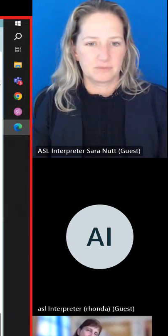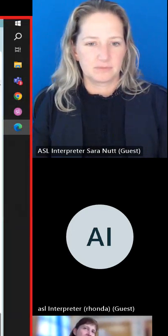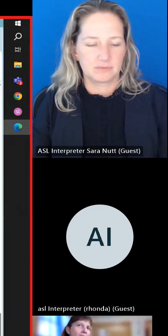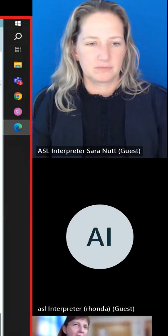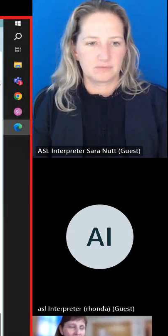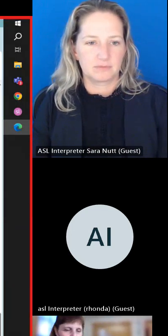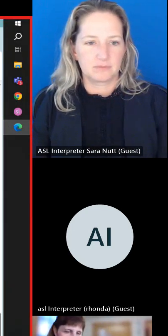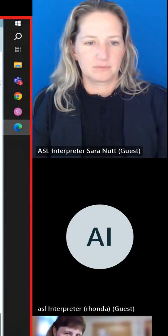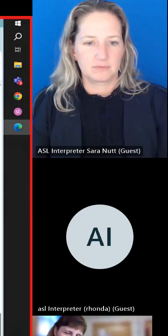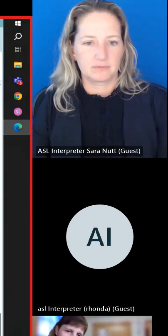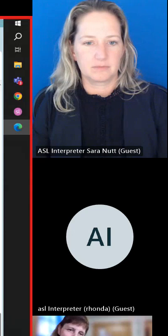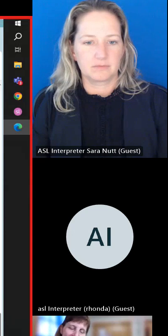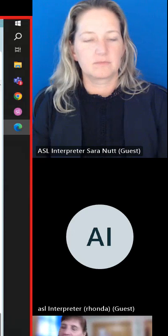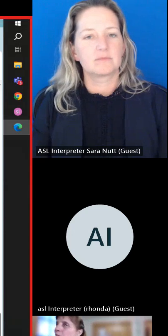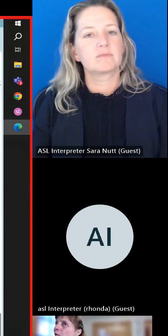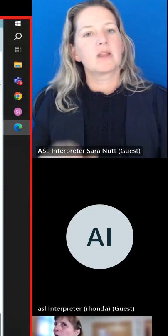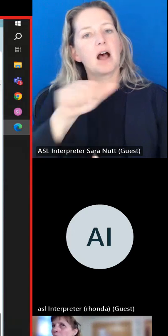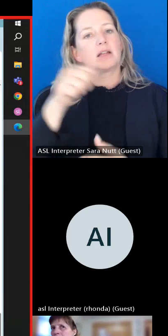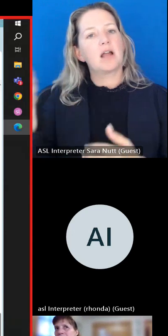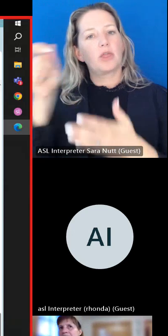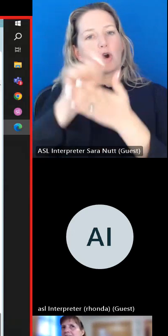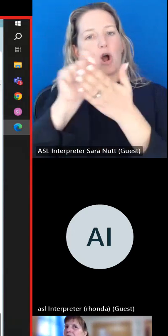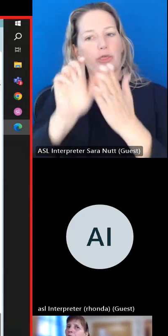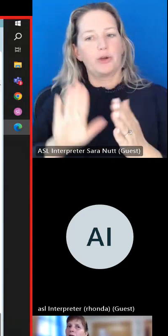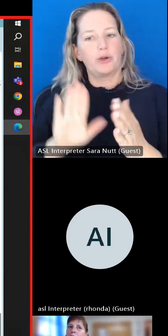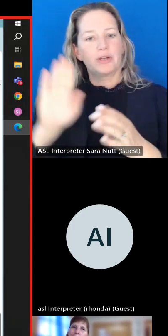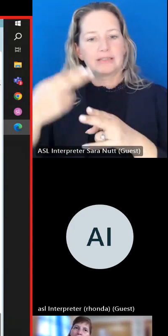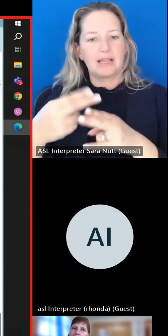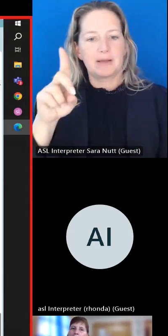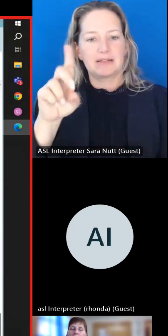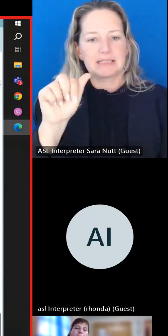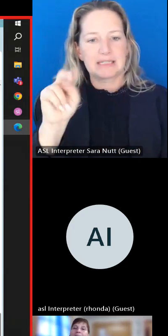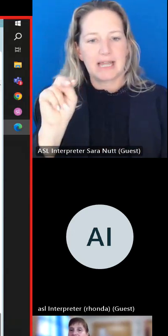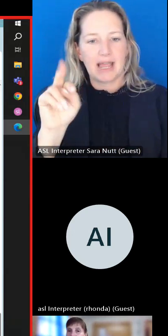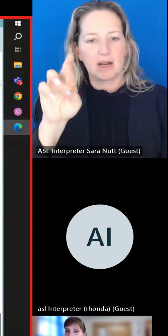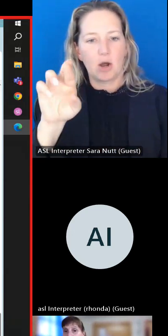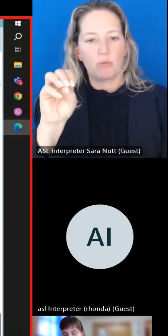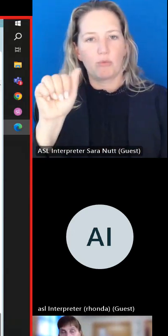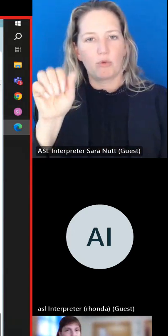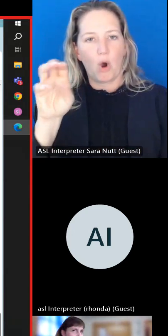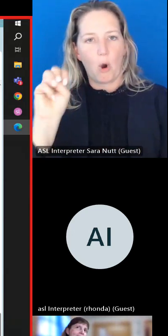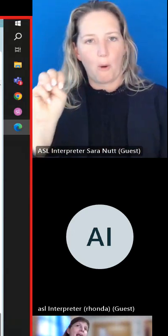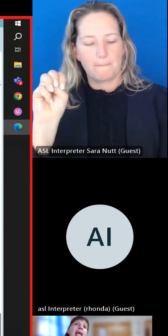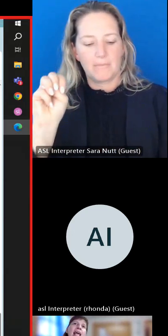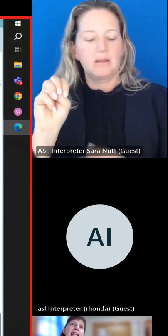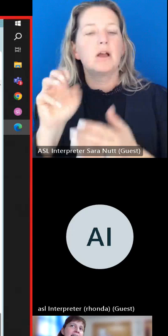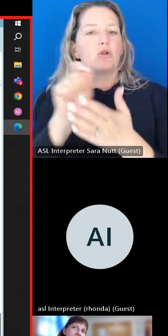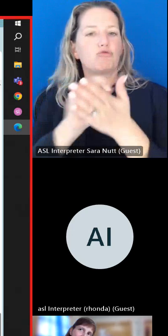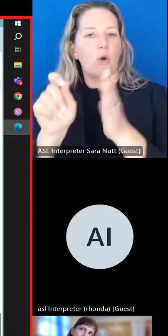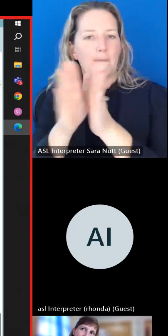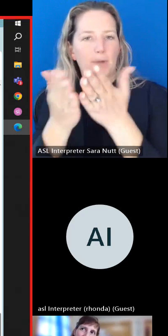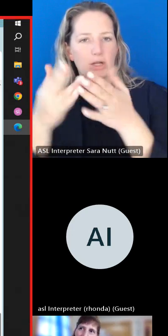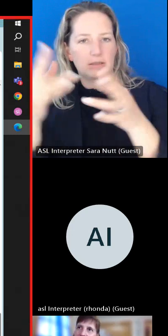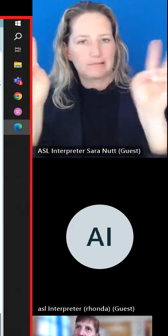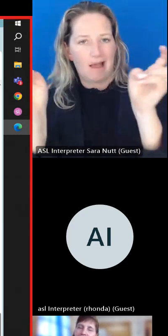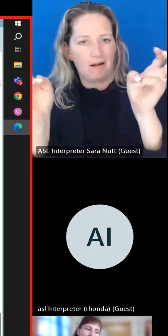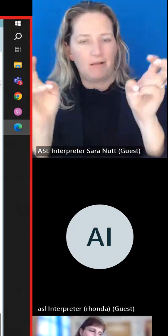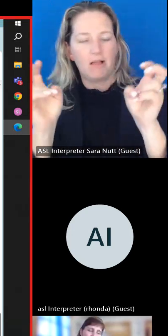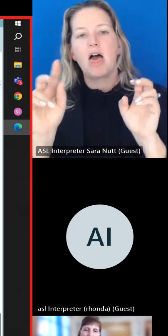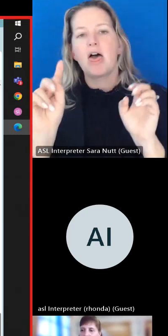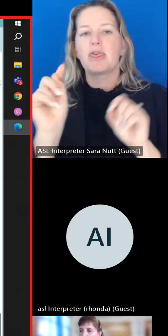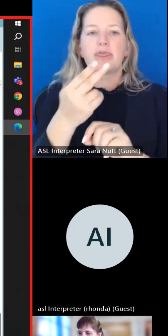So there's another author, his name is Dan Roan, and he wrote a book called The Back of a Napkin. And he suggests